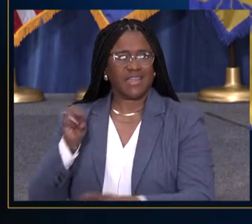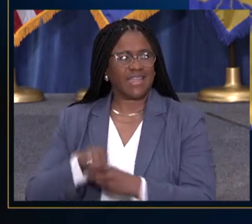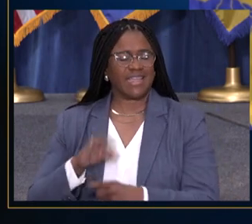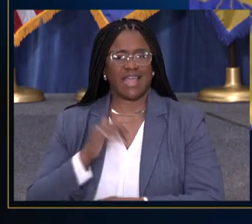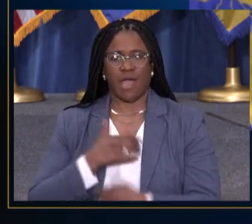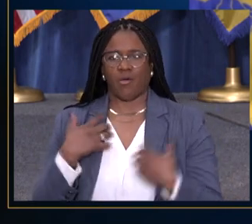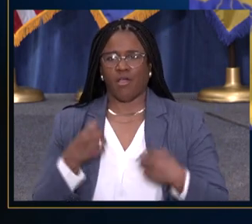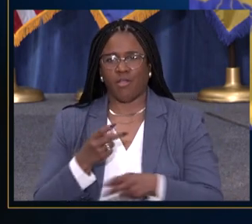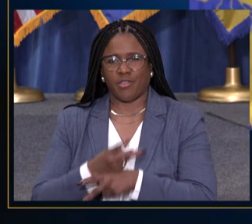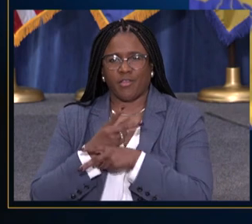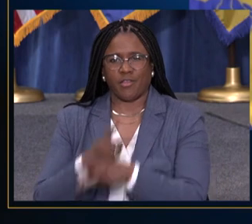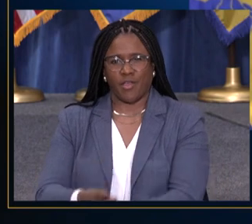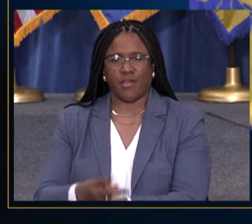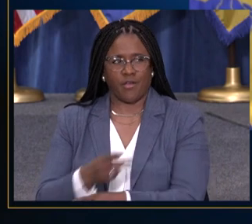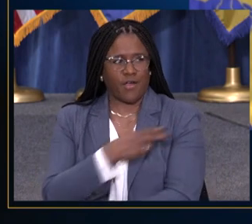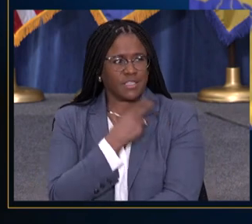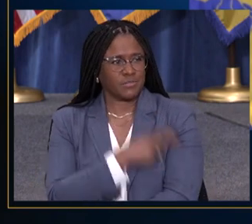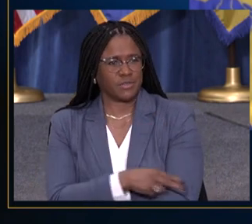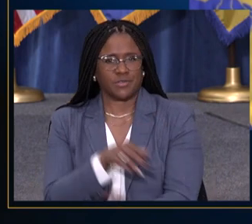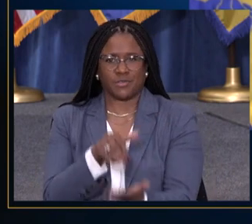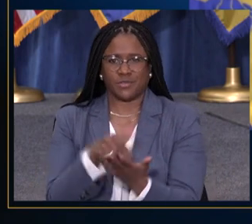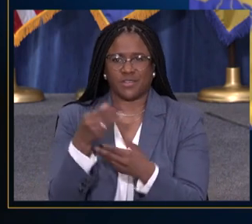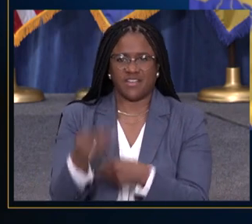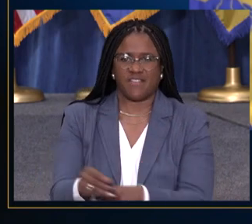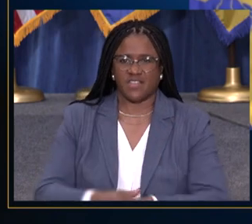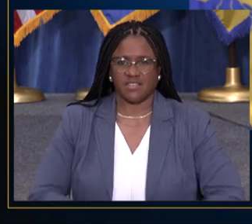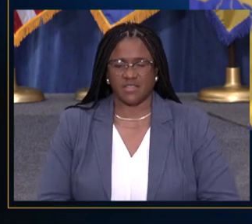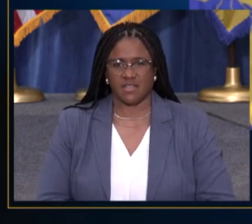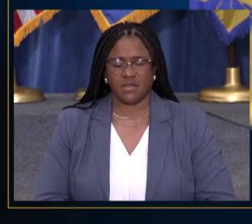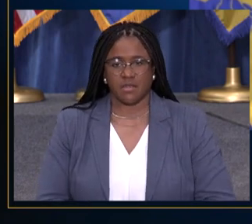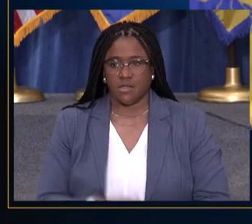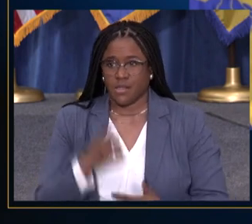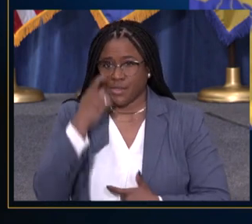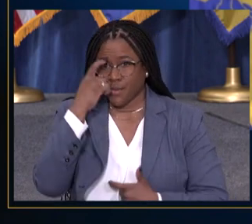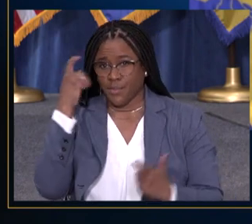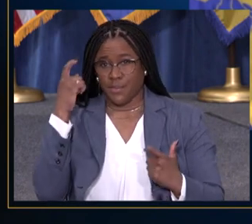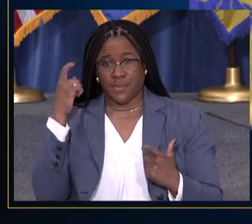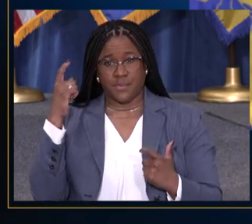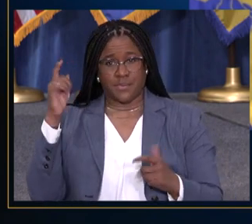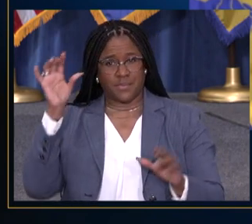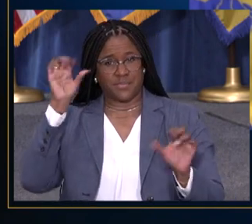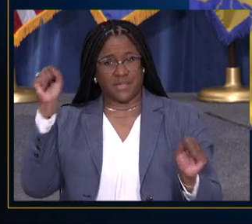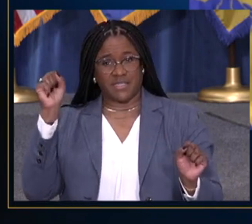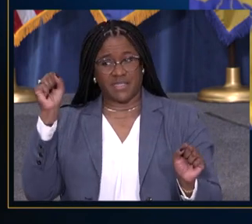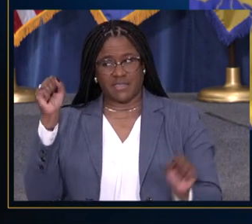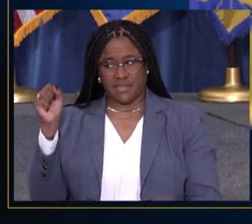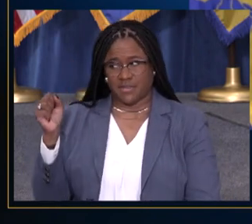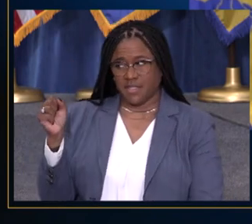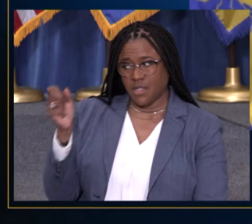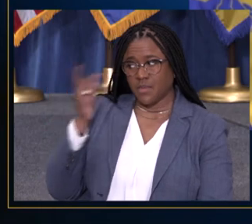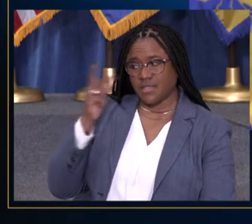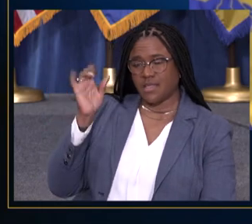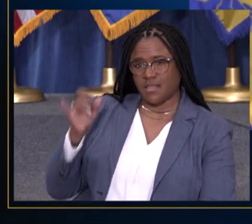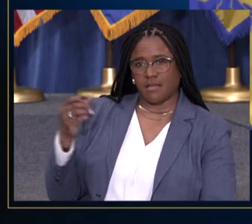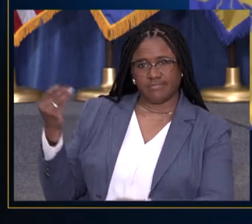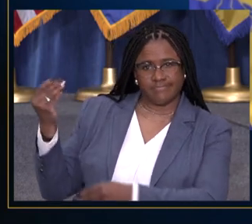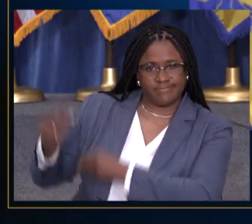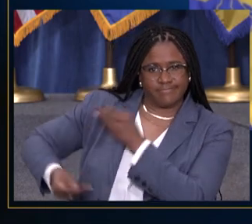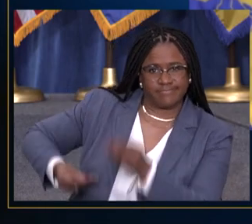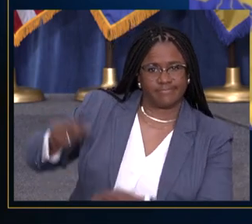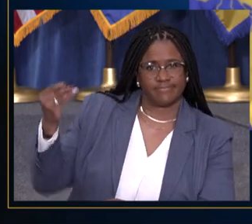healthcare facilities. The scars of the present are reflections of the scars made from the